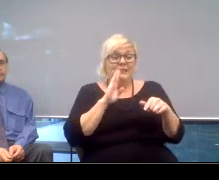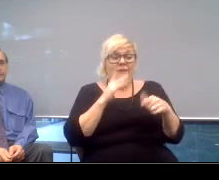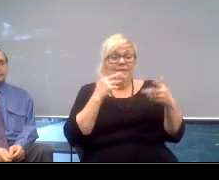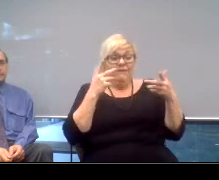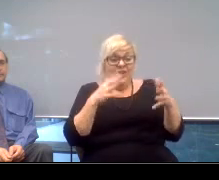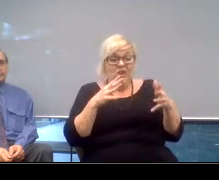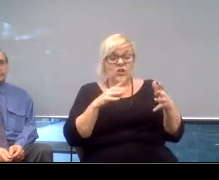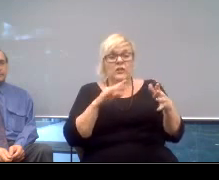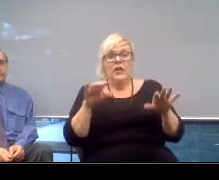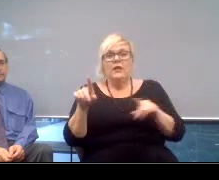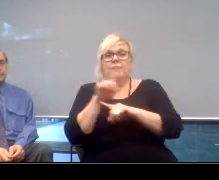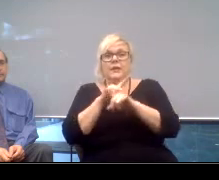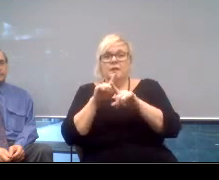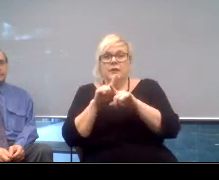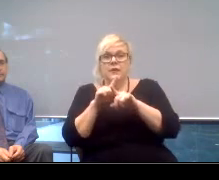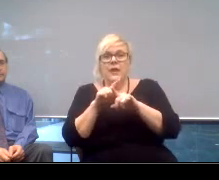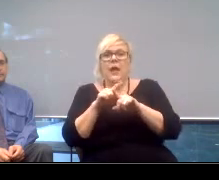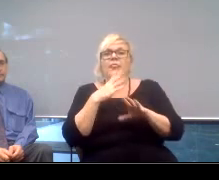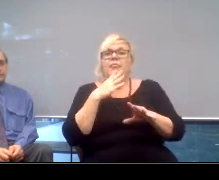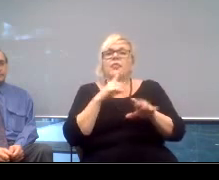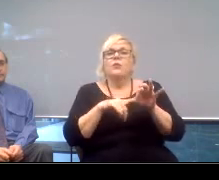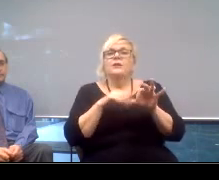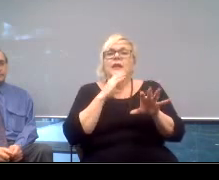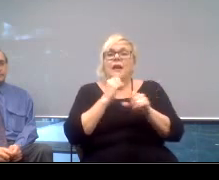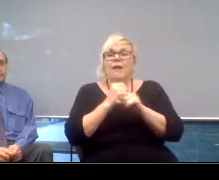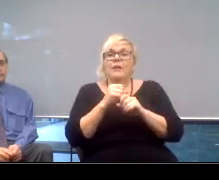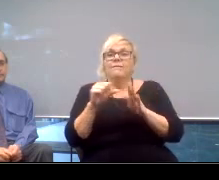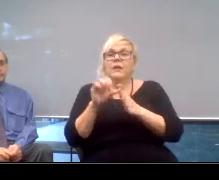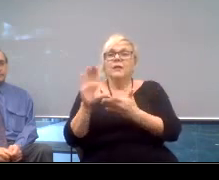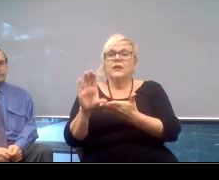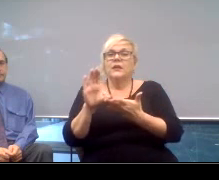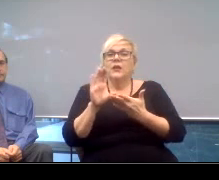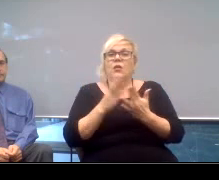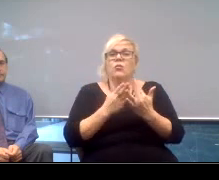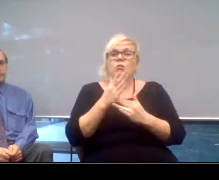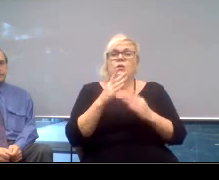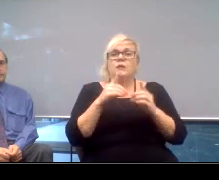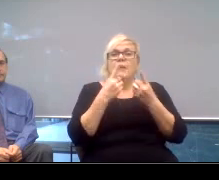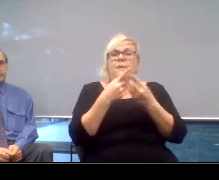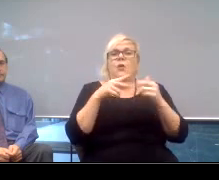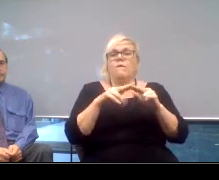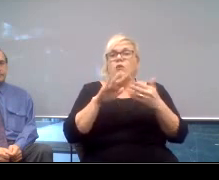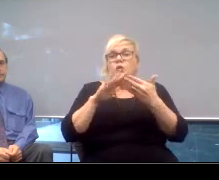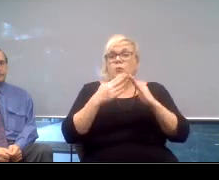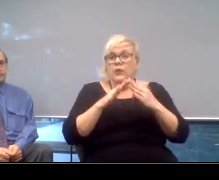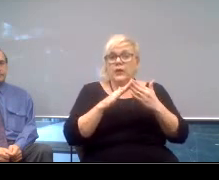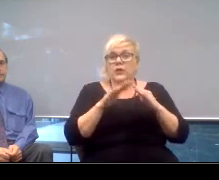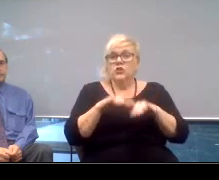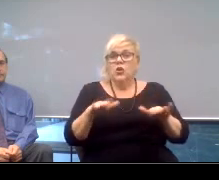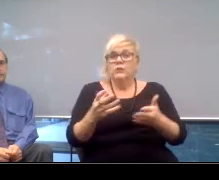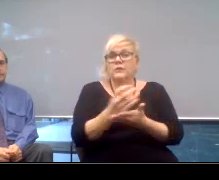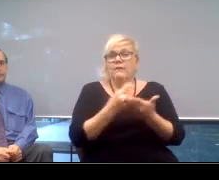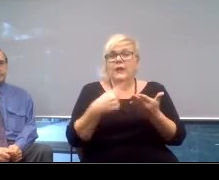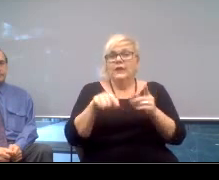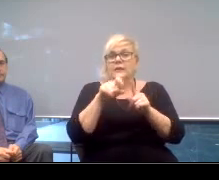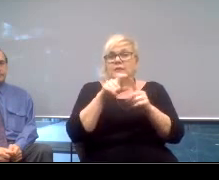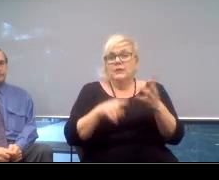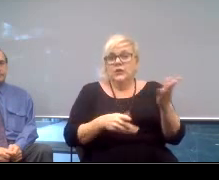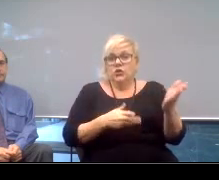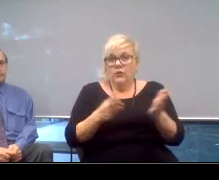session. Obviously our funder, the Queensland Government, through the Department of Communities, Child Safety and